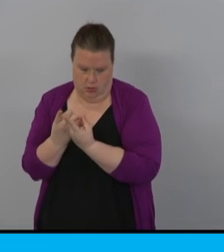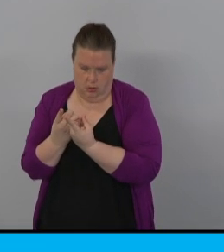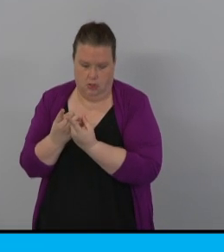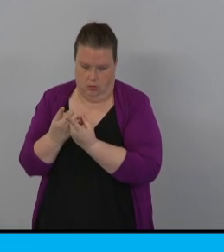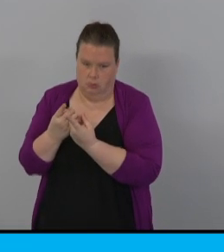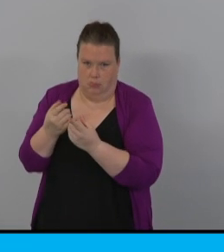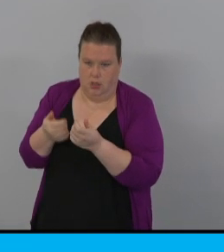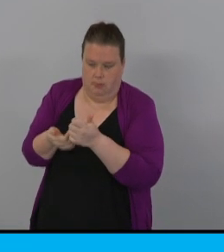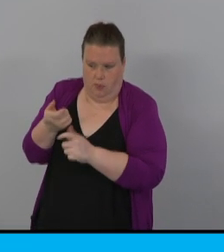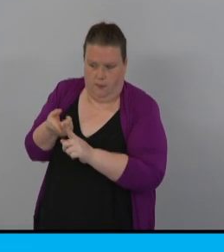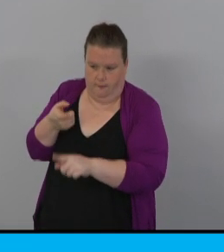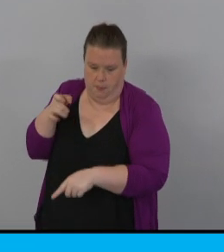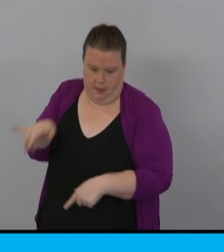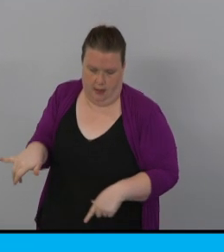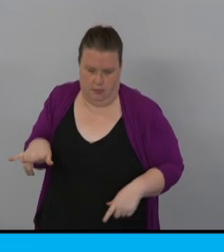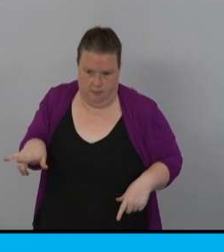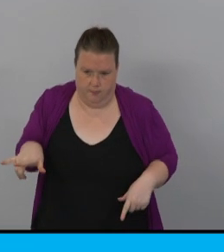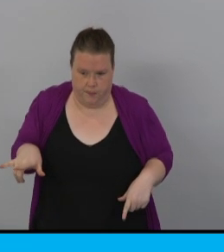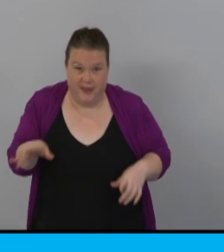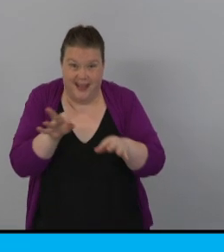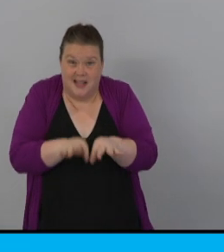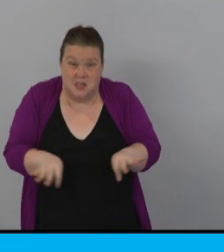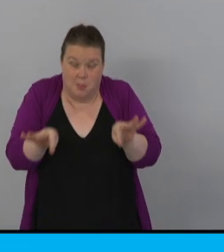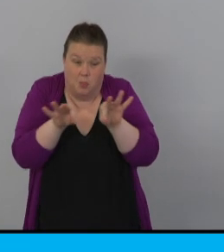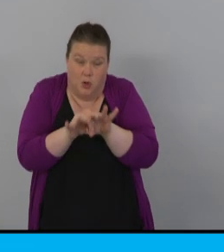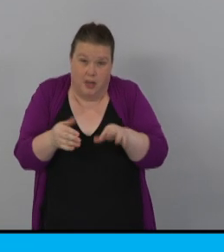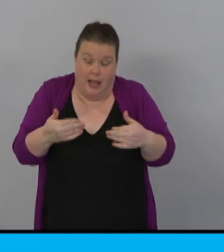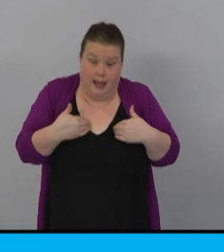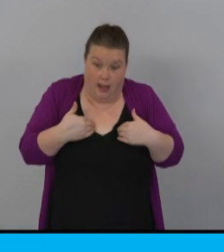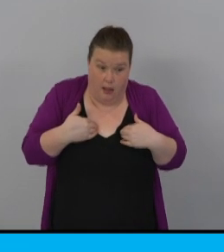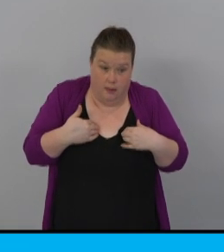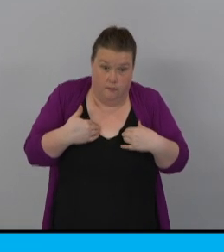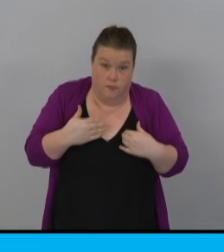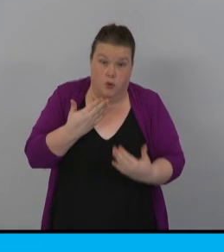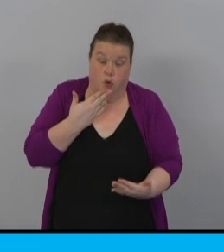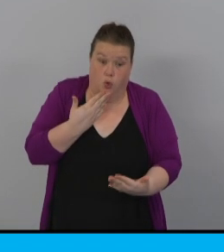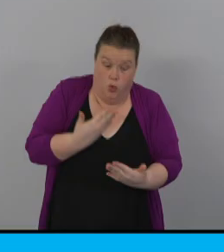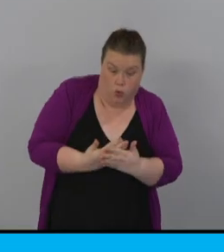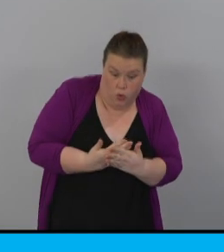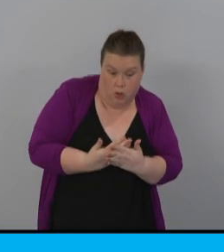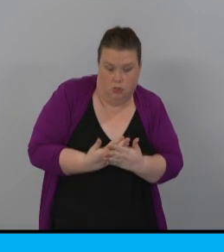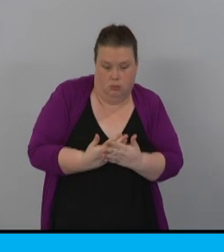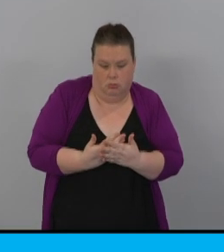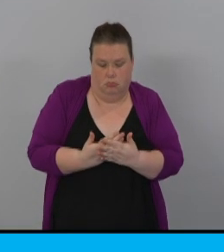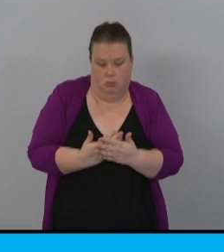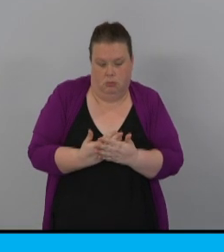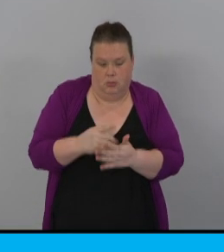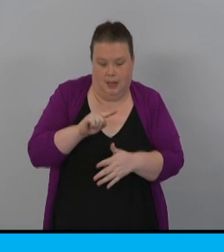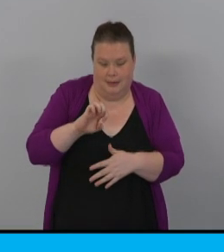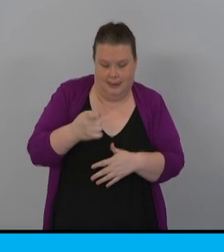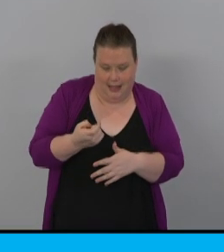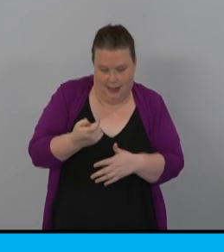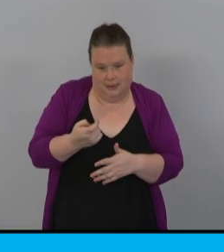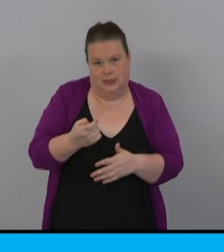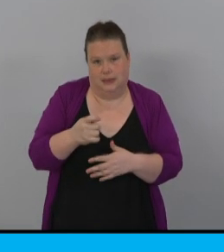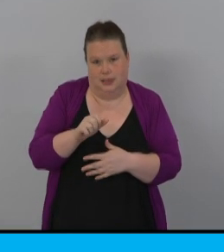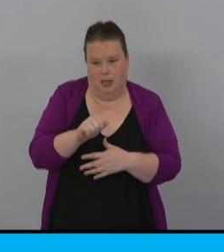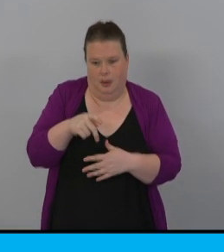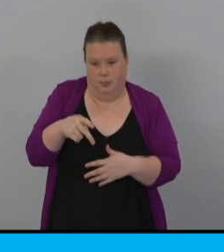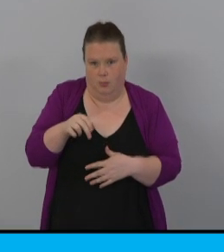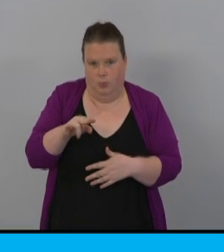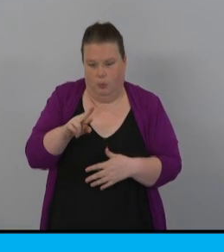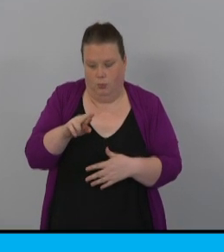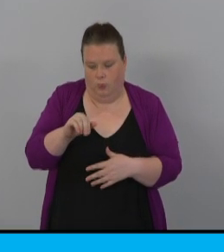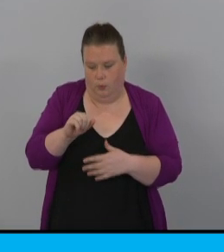years back in, actually, or shortly before I came here, I think in 2002, 3, that we were not getting the